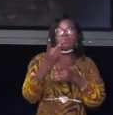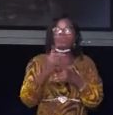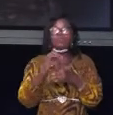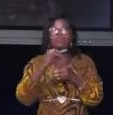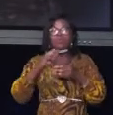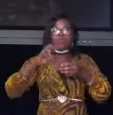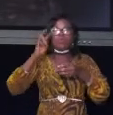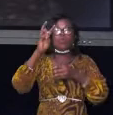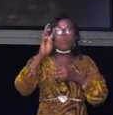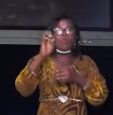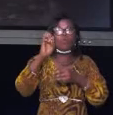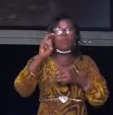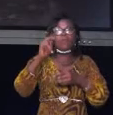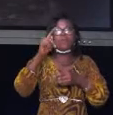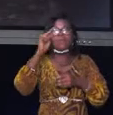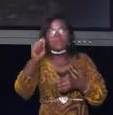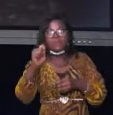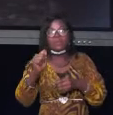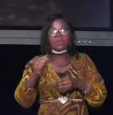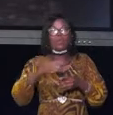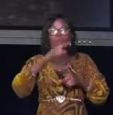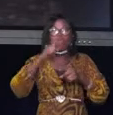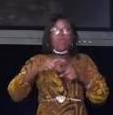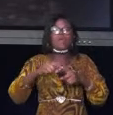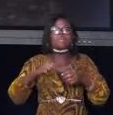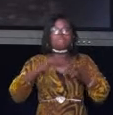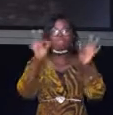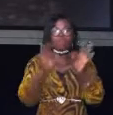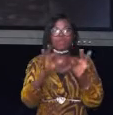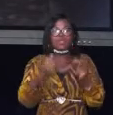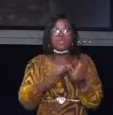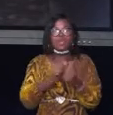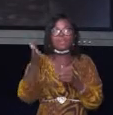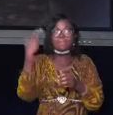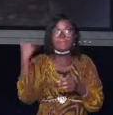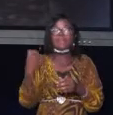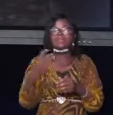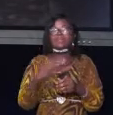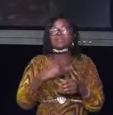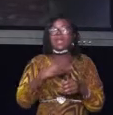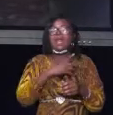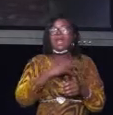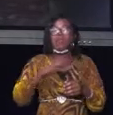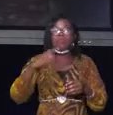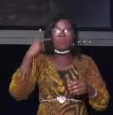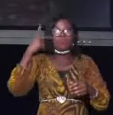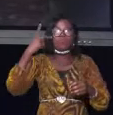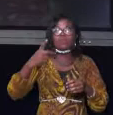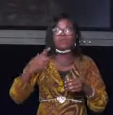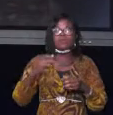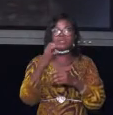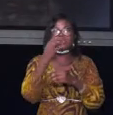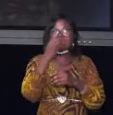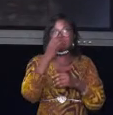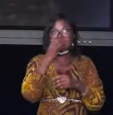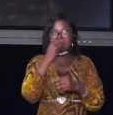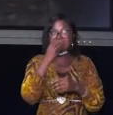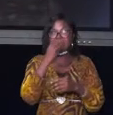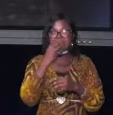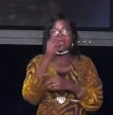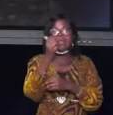change. We have changed the entire words when forming the past tense and the past participle. Look at this.